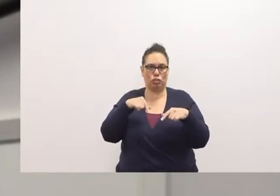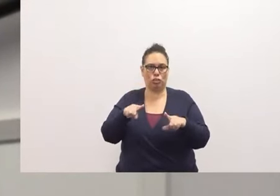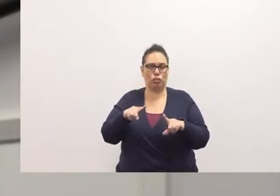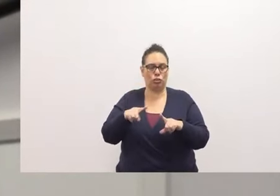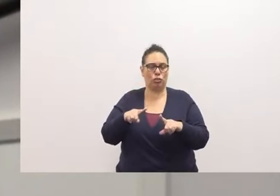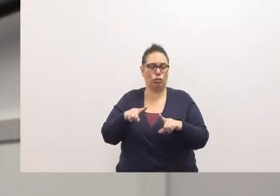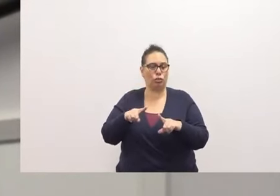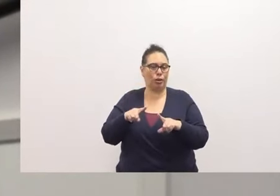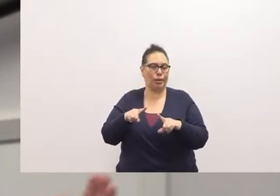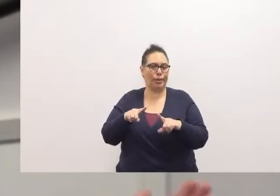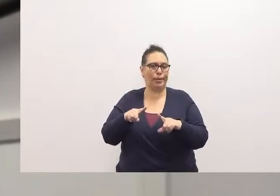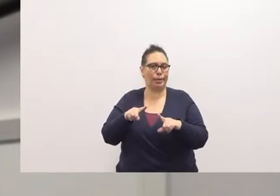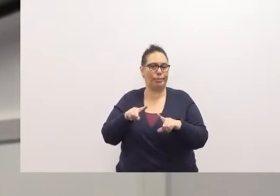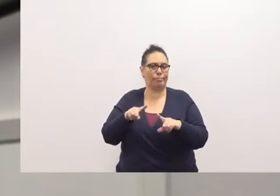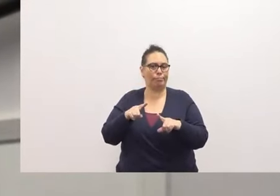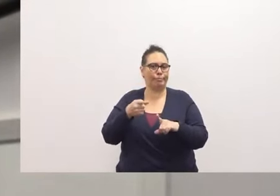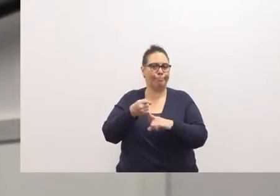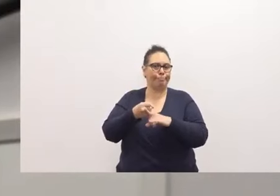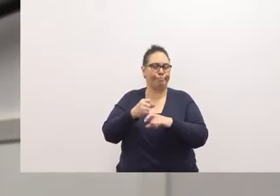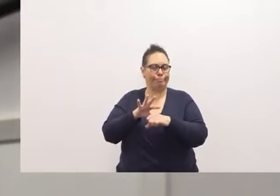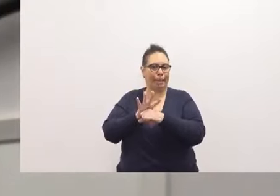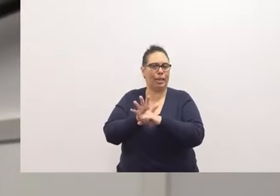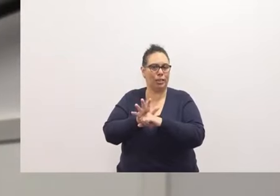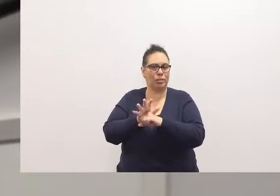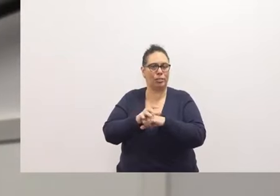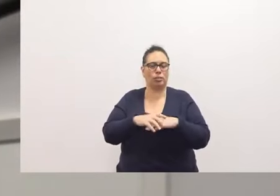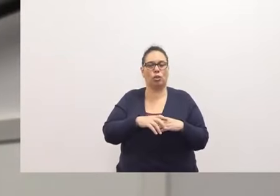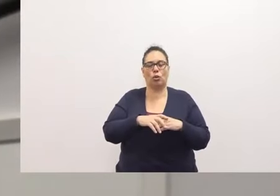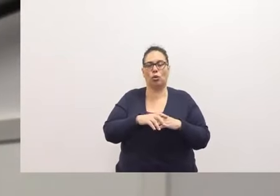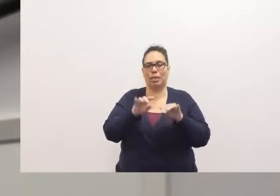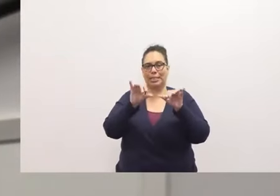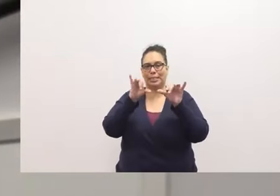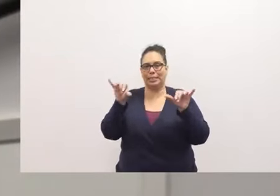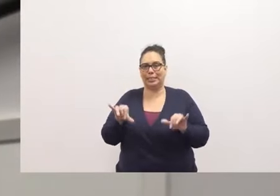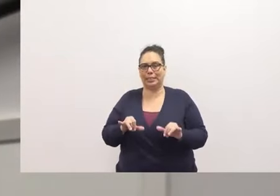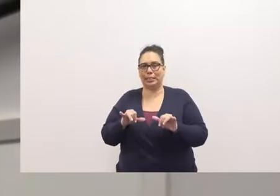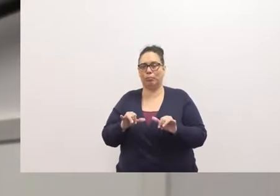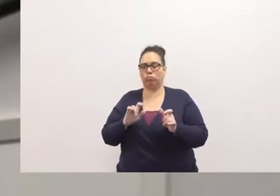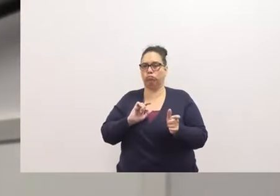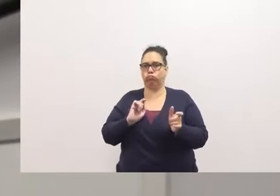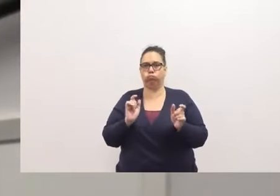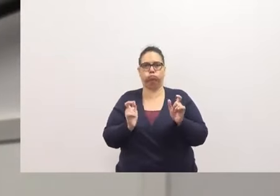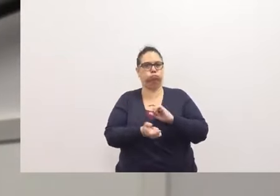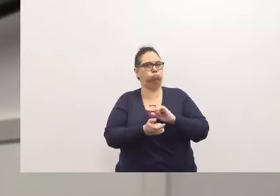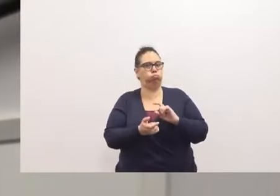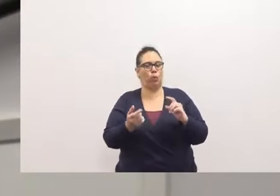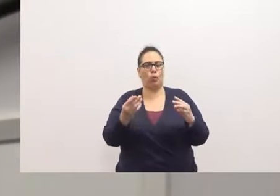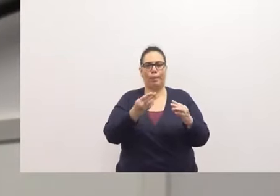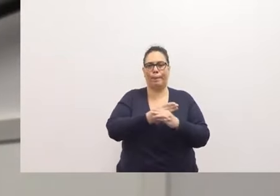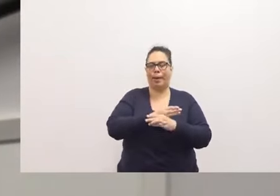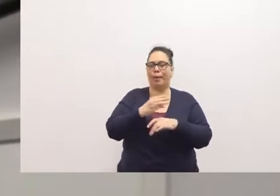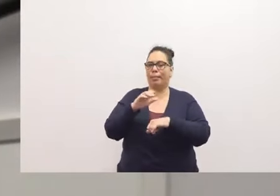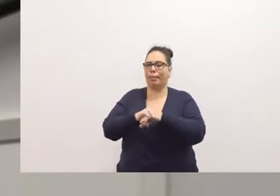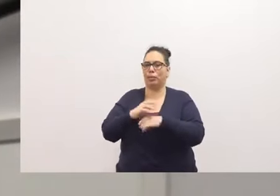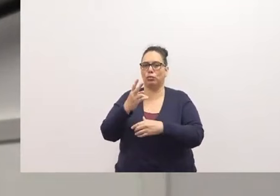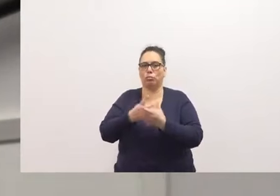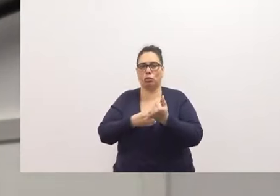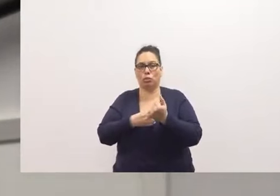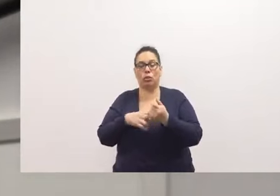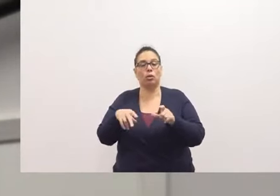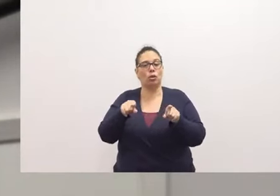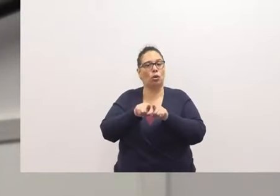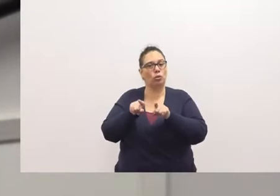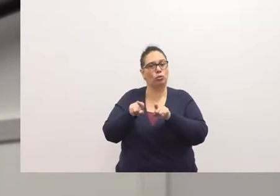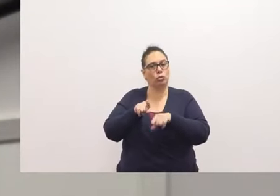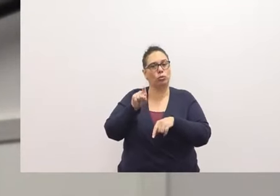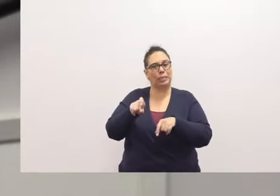so there's a whole system alignment that needs to happen with math and English instruction. And also we